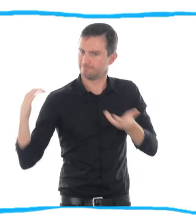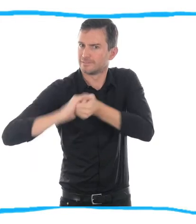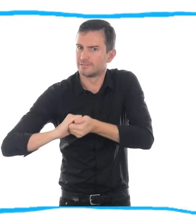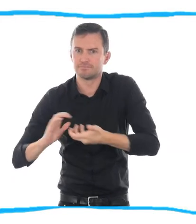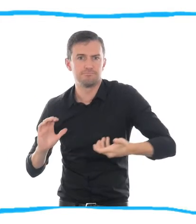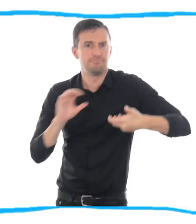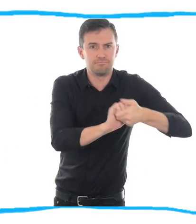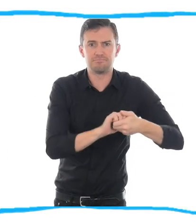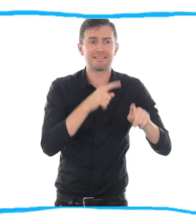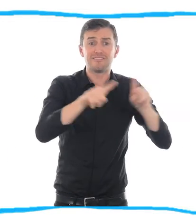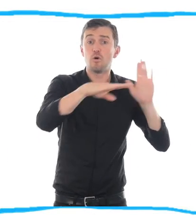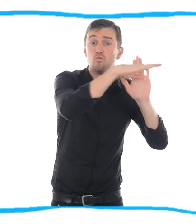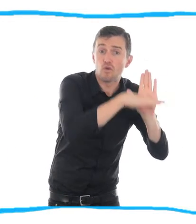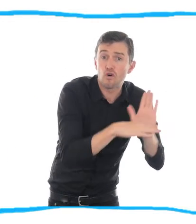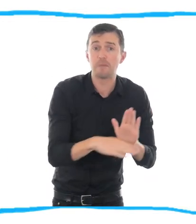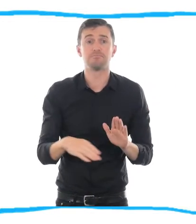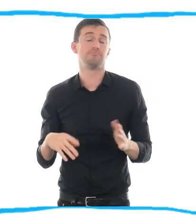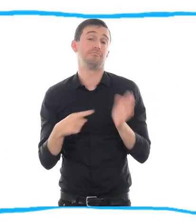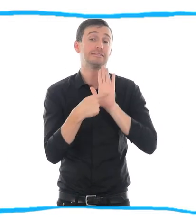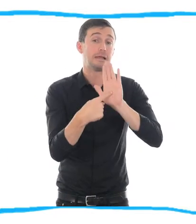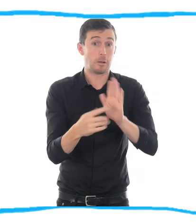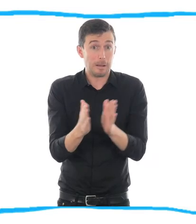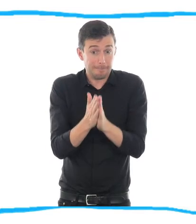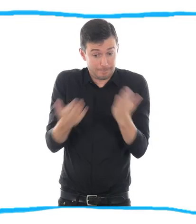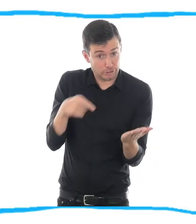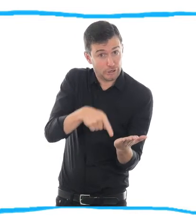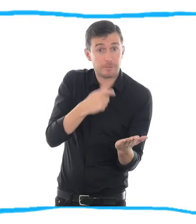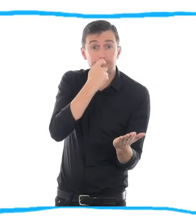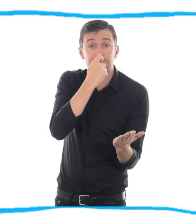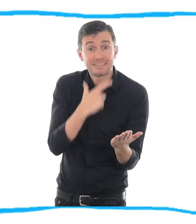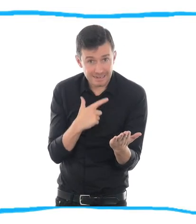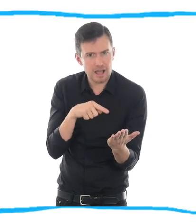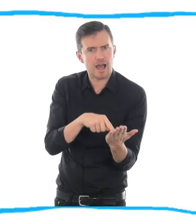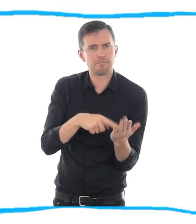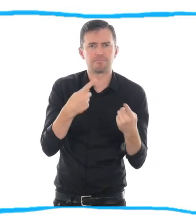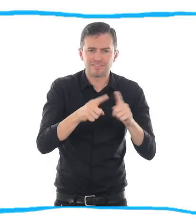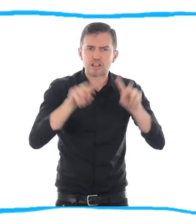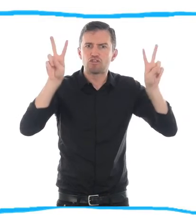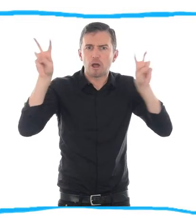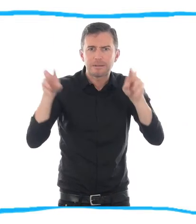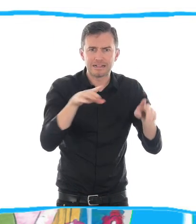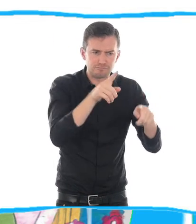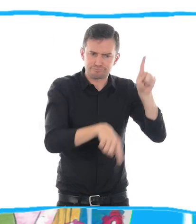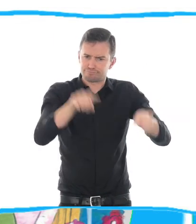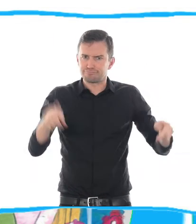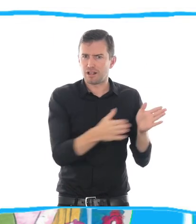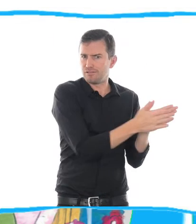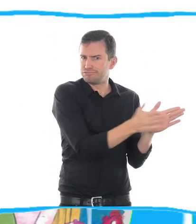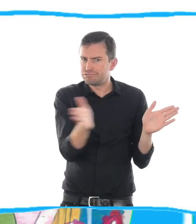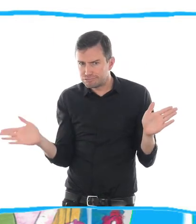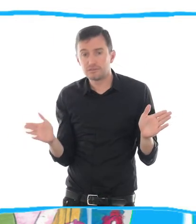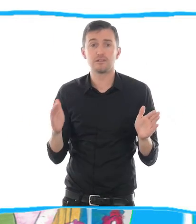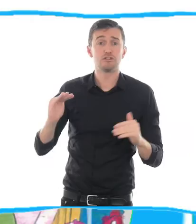It is important to feature positive engagement across all program areas. This book from Vietnam deals with a wide range of